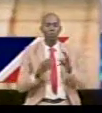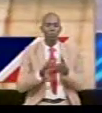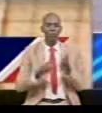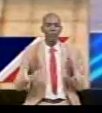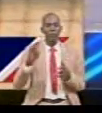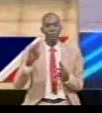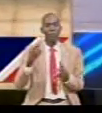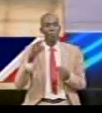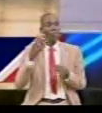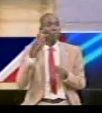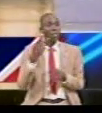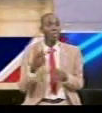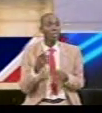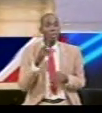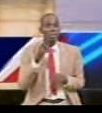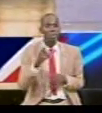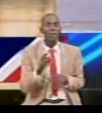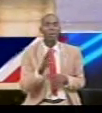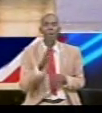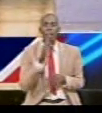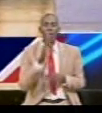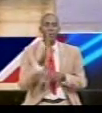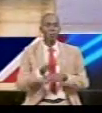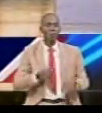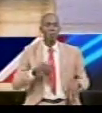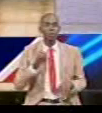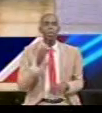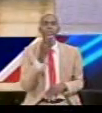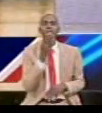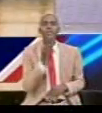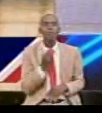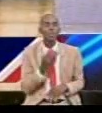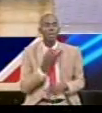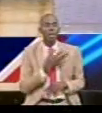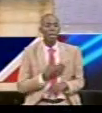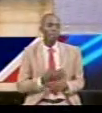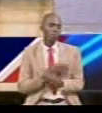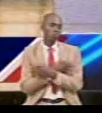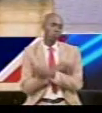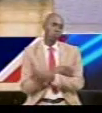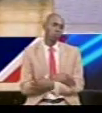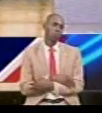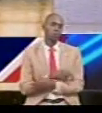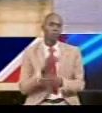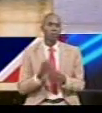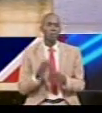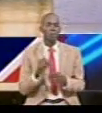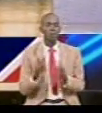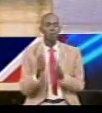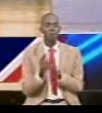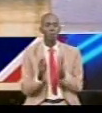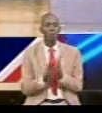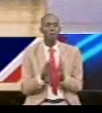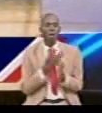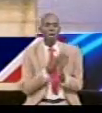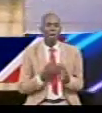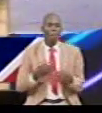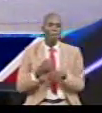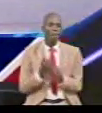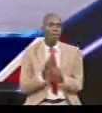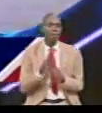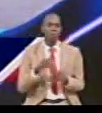called a Jew, and restest in the law, and make thy boast of God.